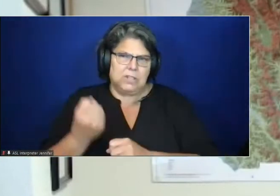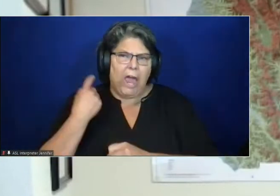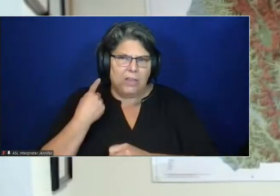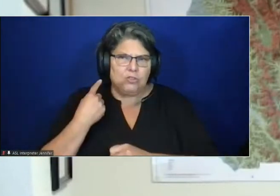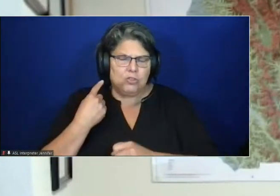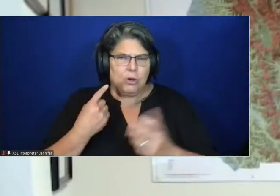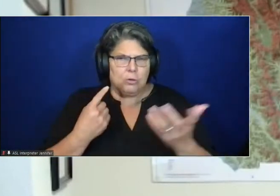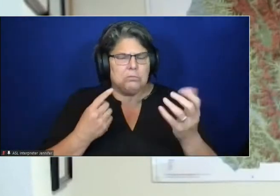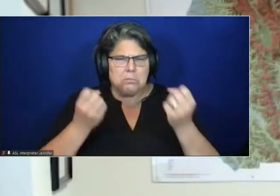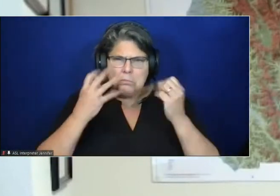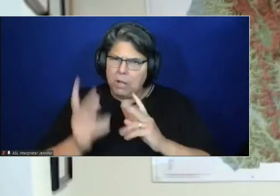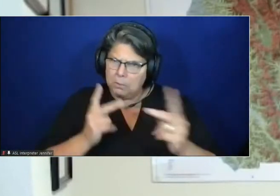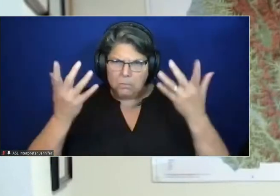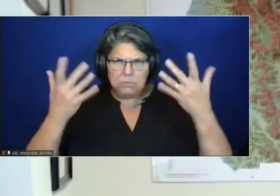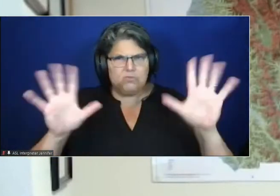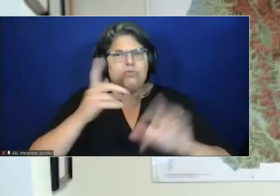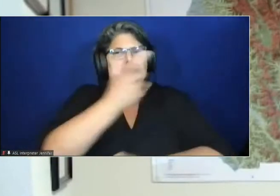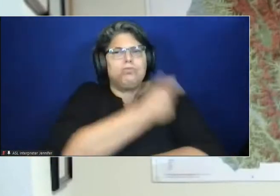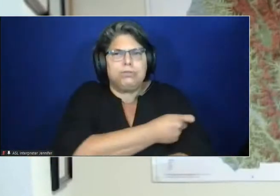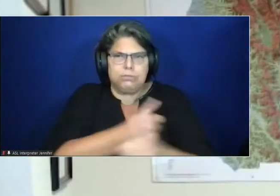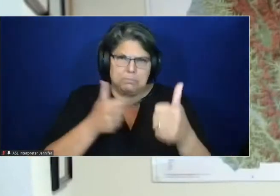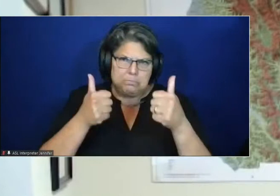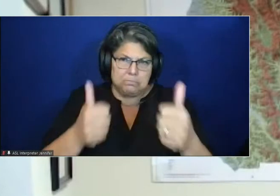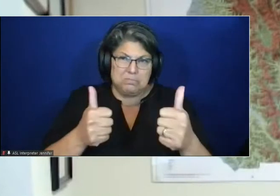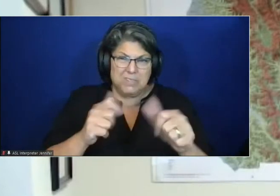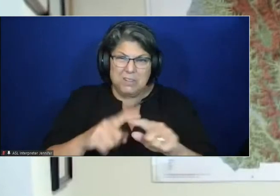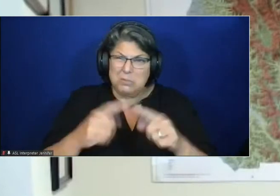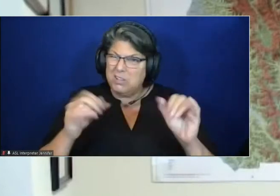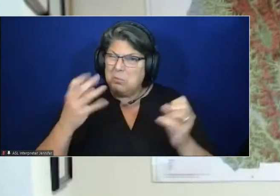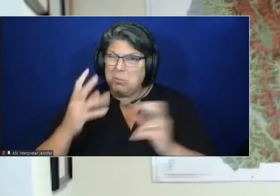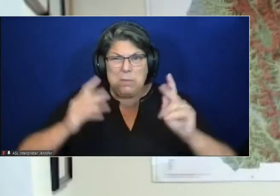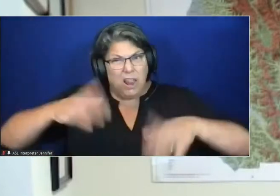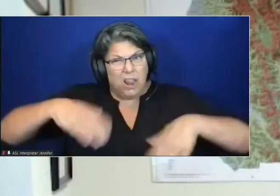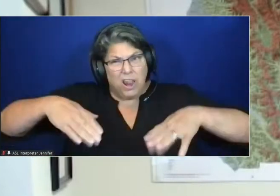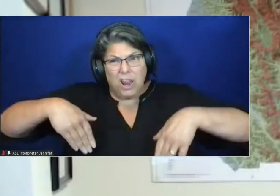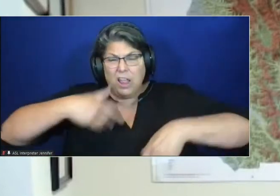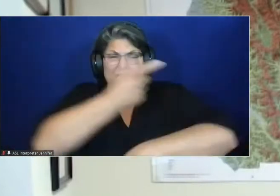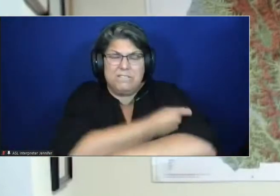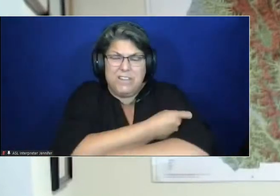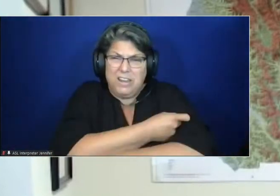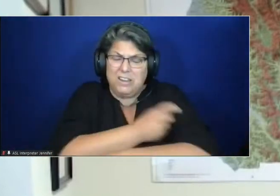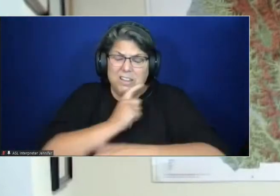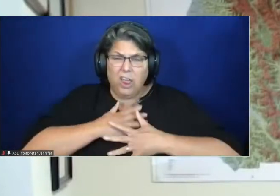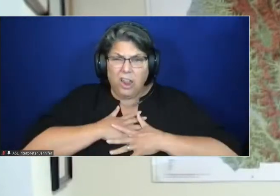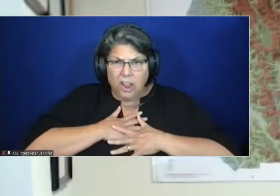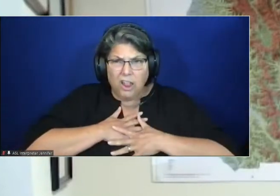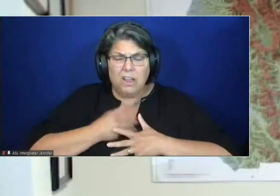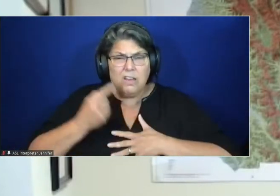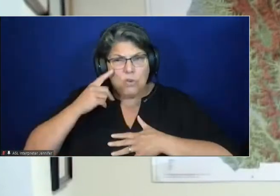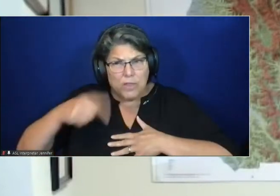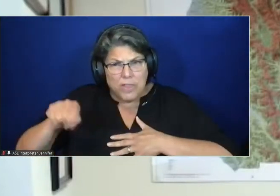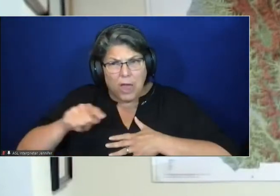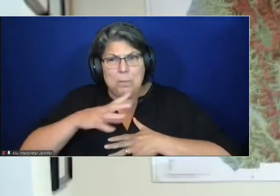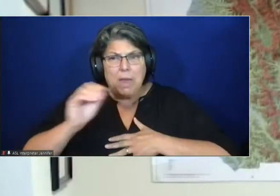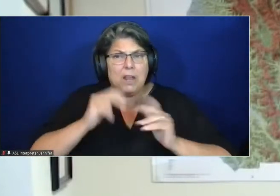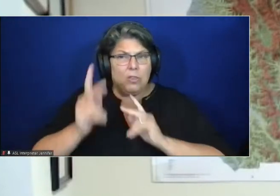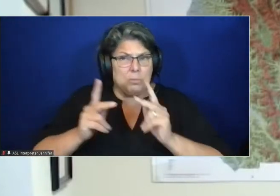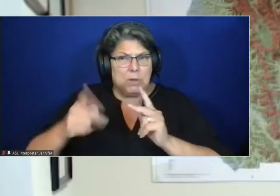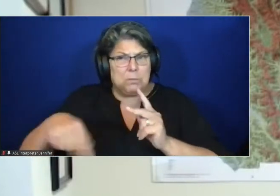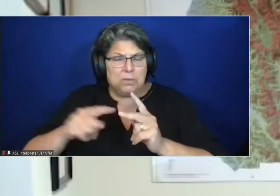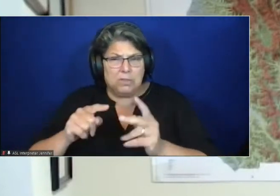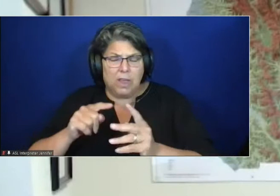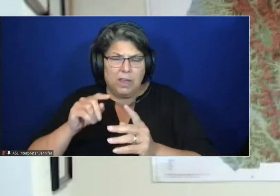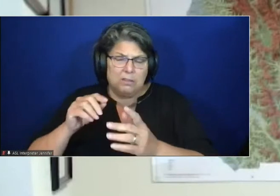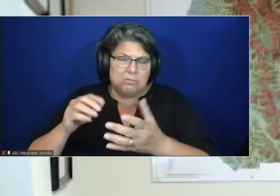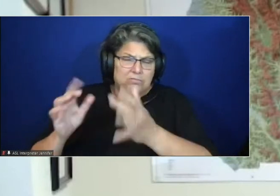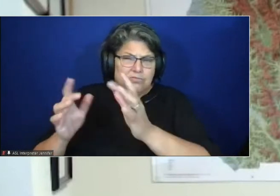too many who have not taken the vaccine, and this is devastating for them as well as their loved ones and other contacts. So if